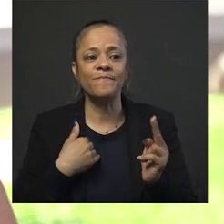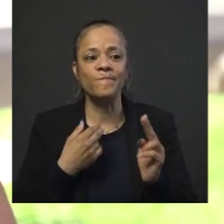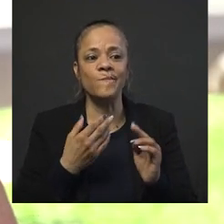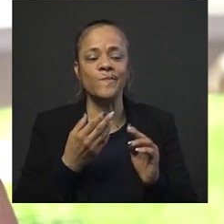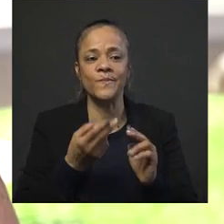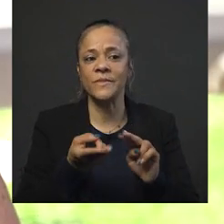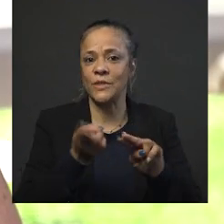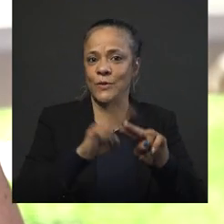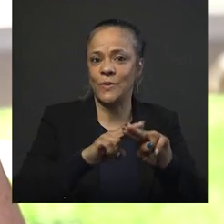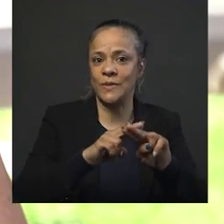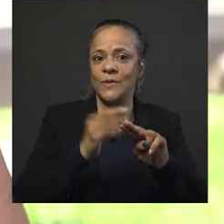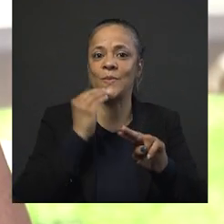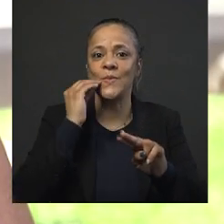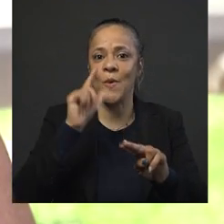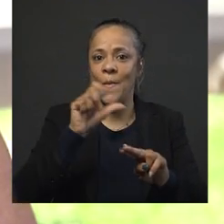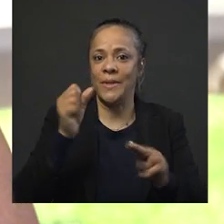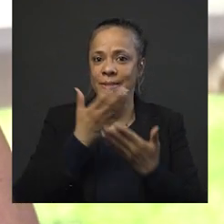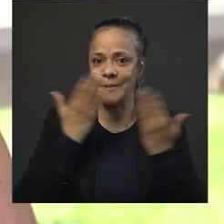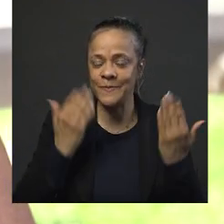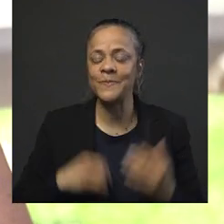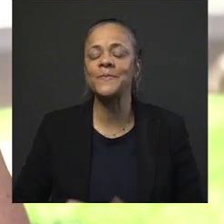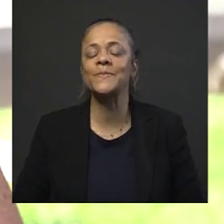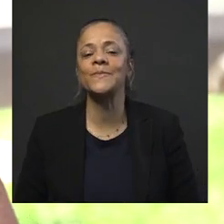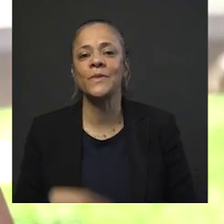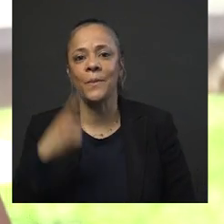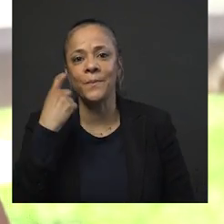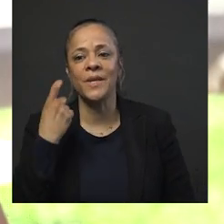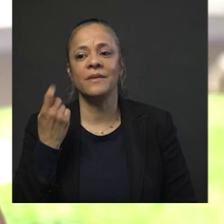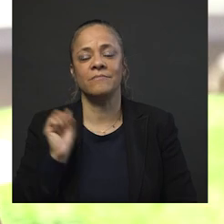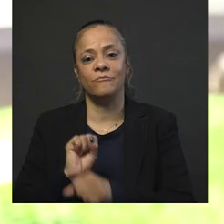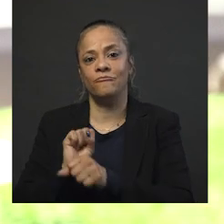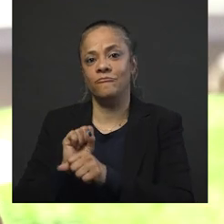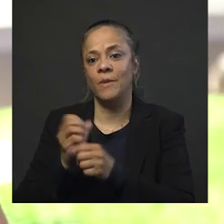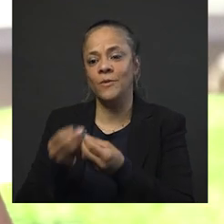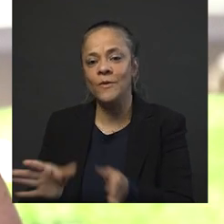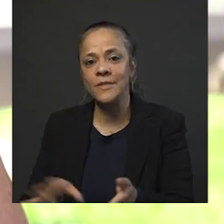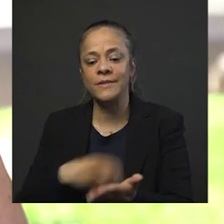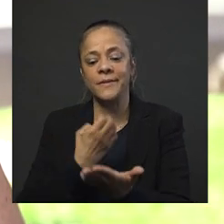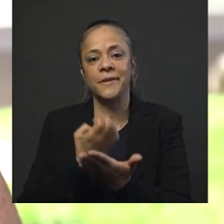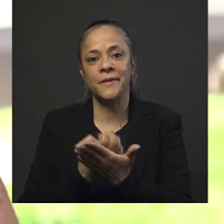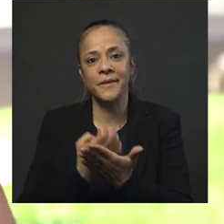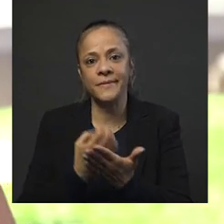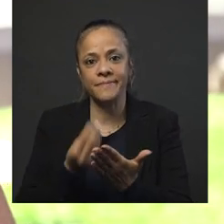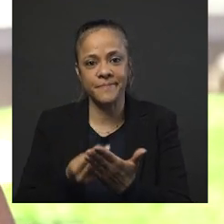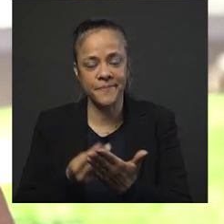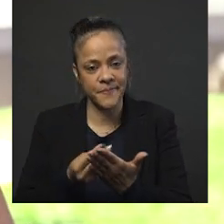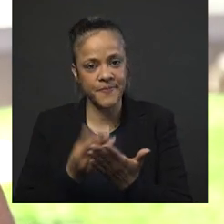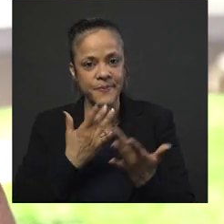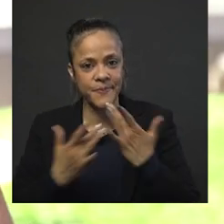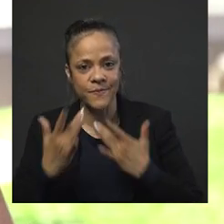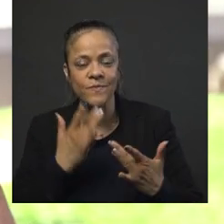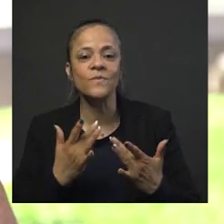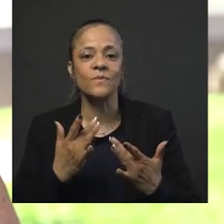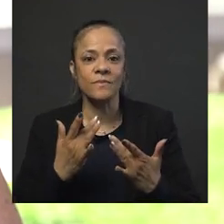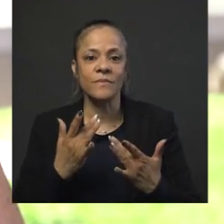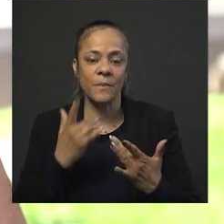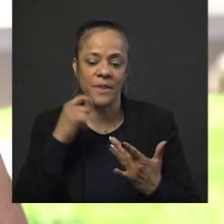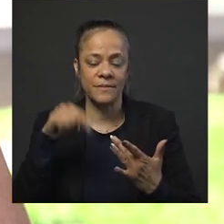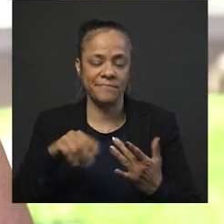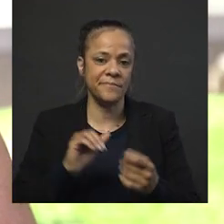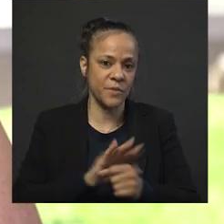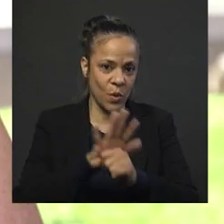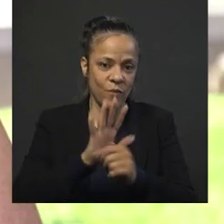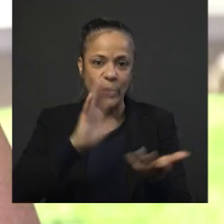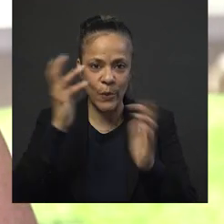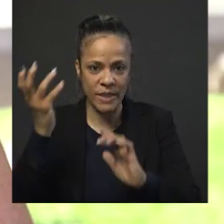neighborhood has increased homelessness due to increased issues of job loss and economic